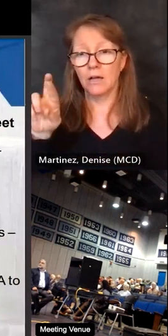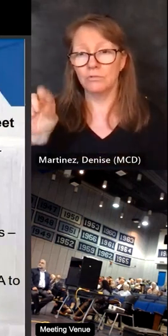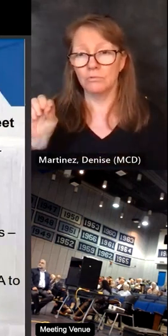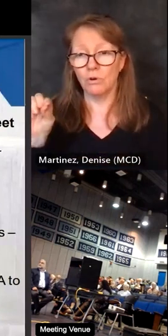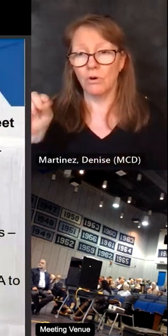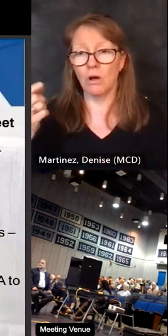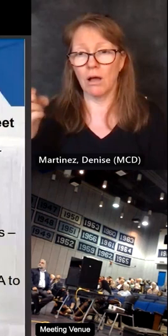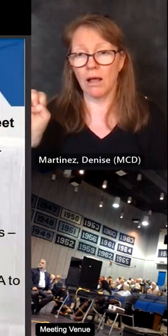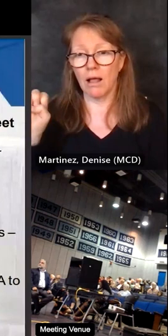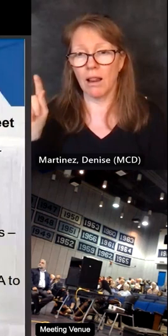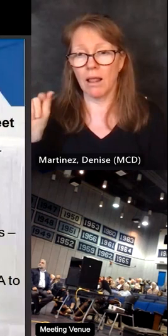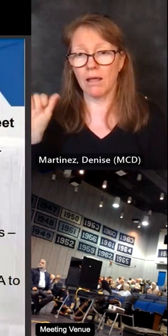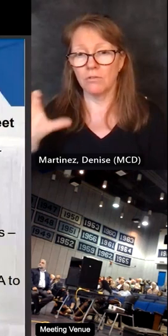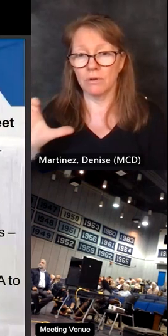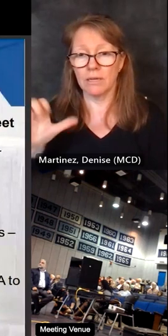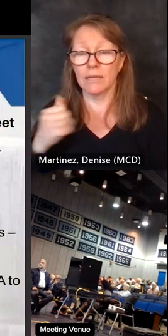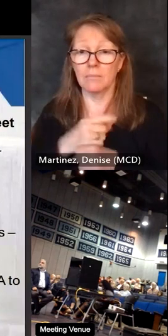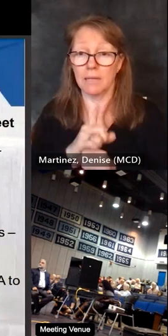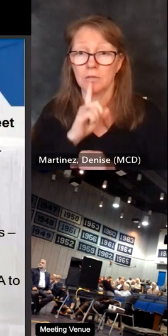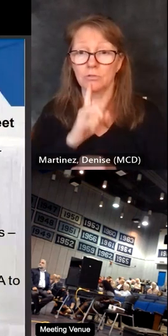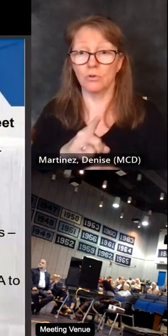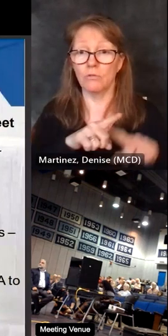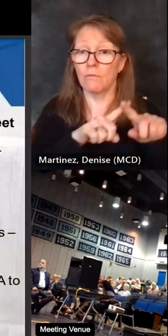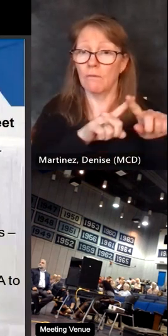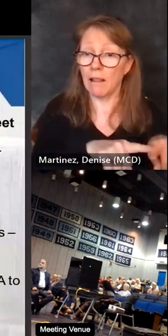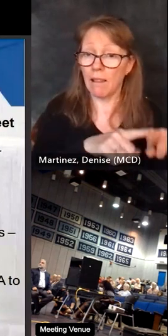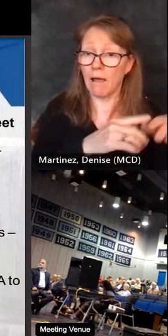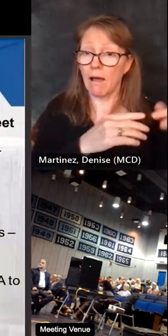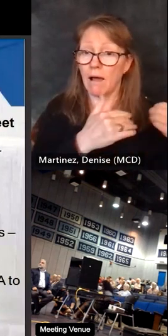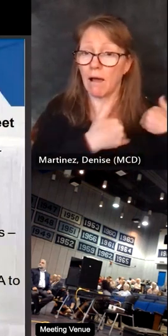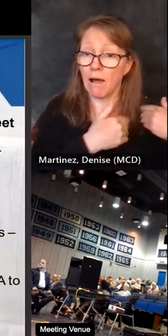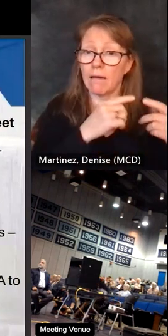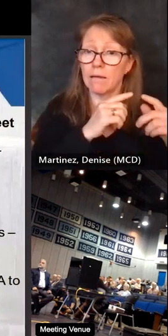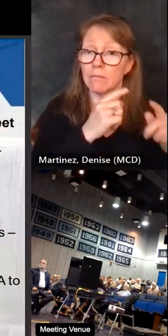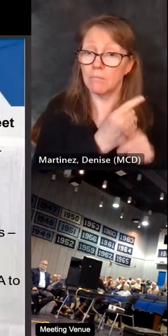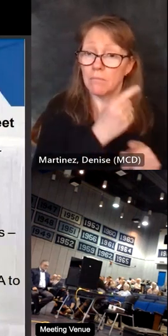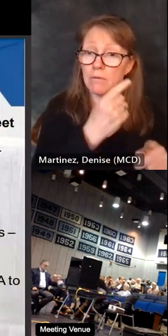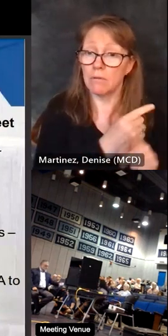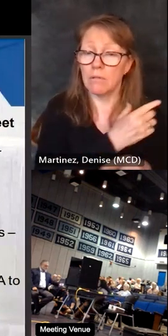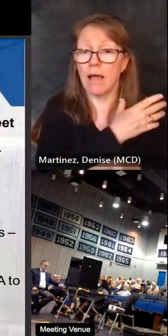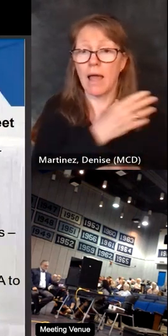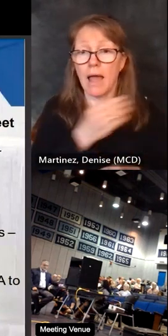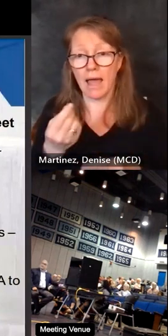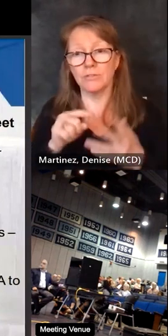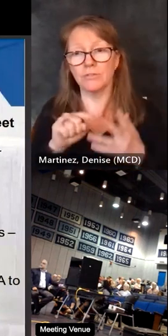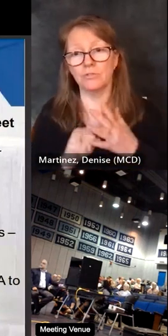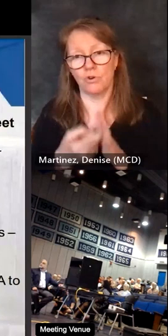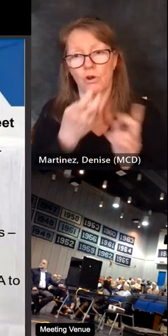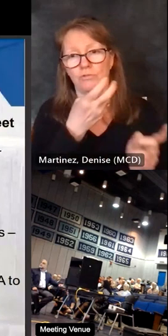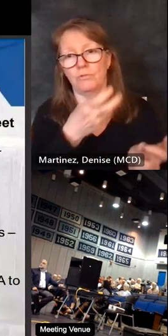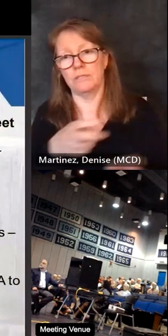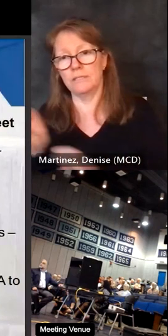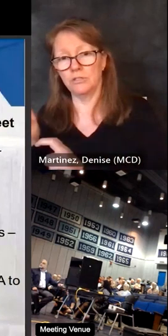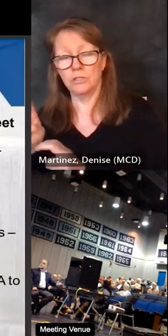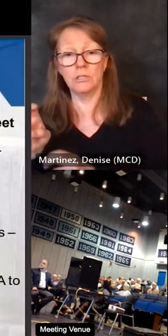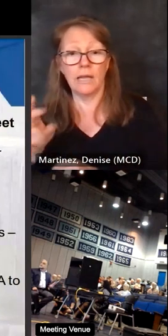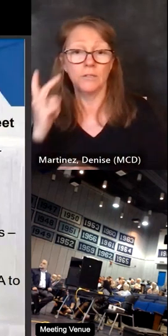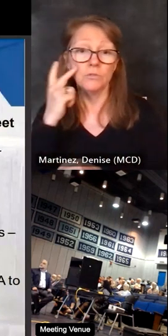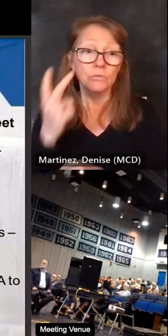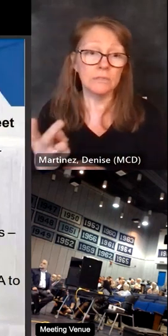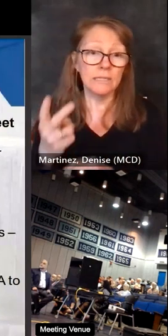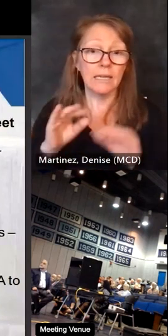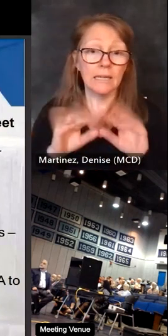by keeping that average fleet age down while also getting started on this transition. But you can see over time, as we